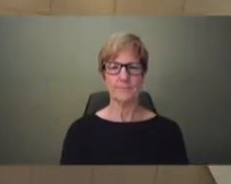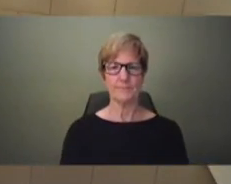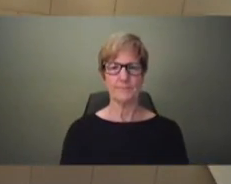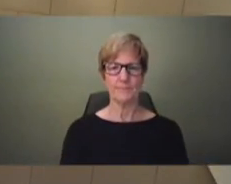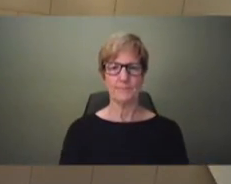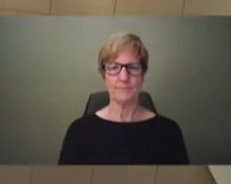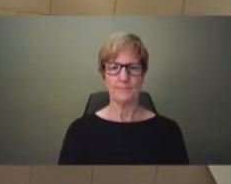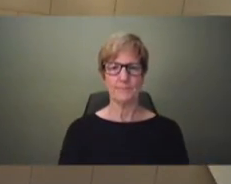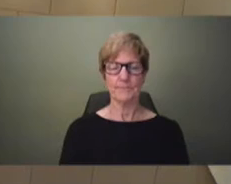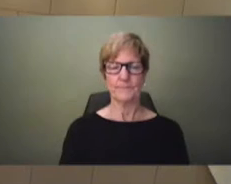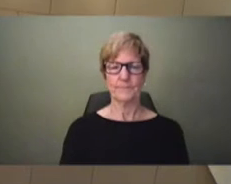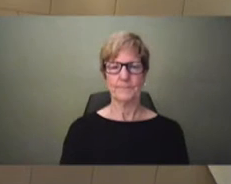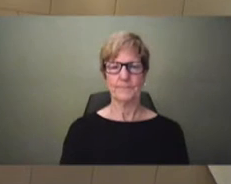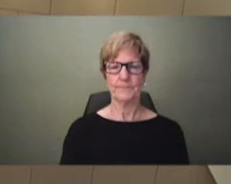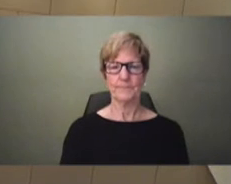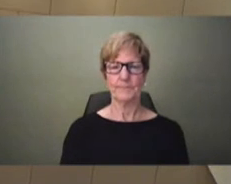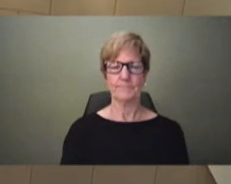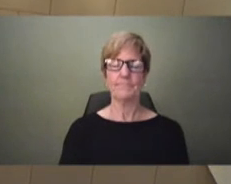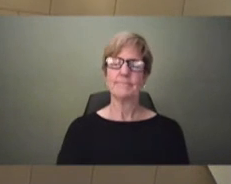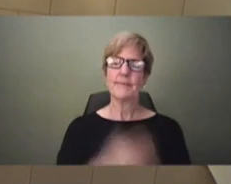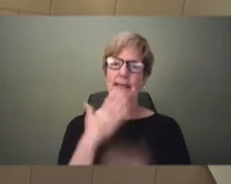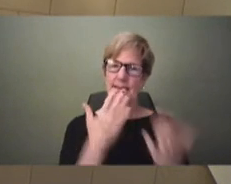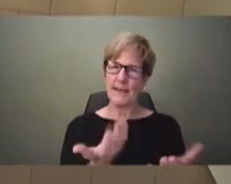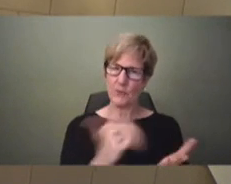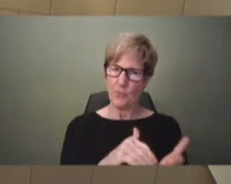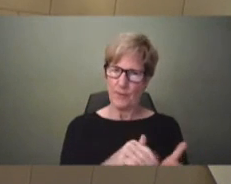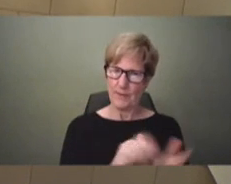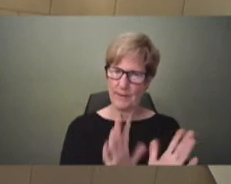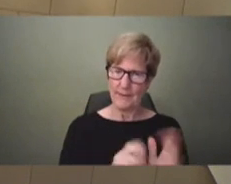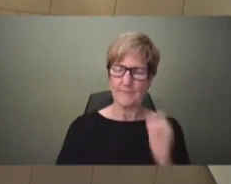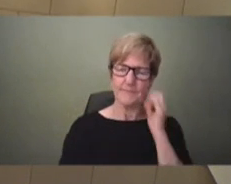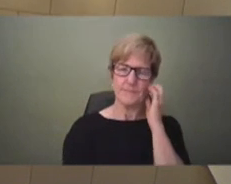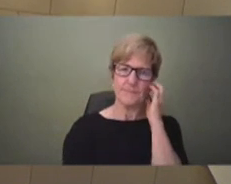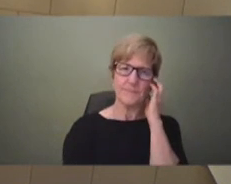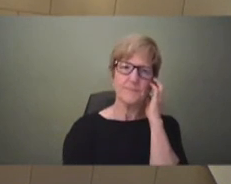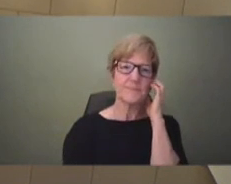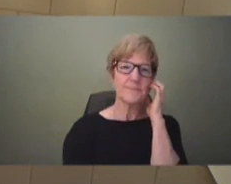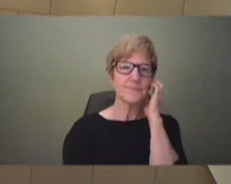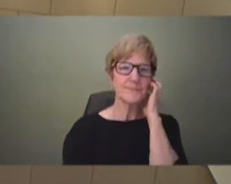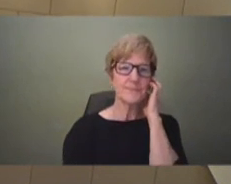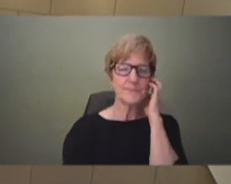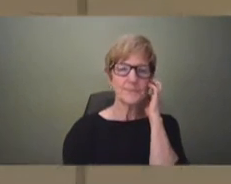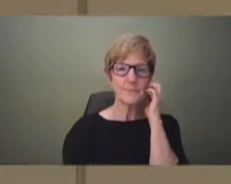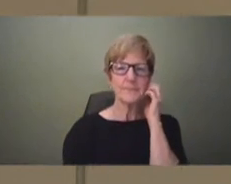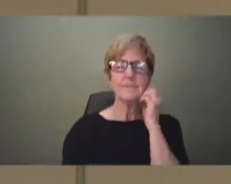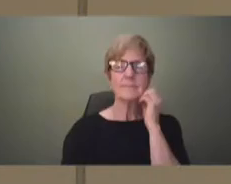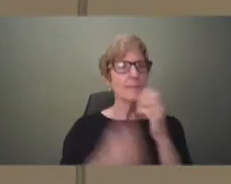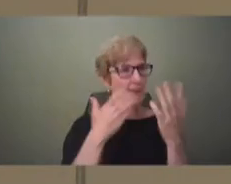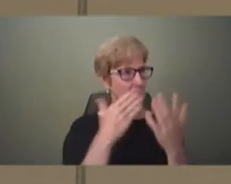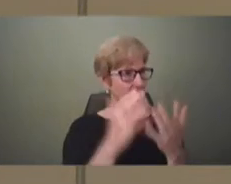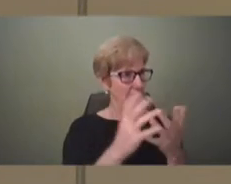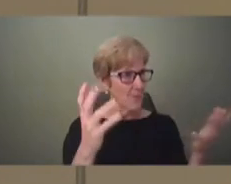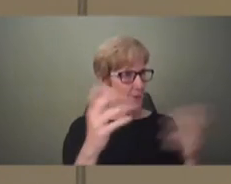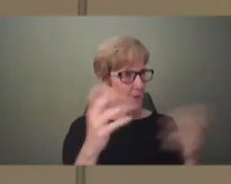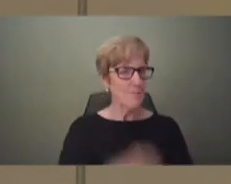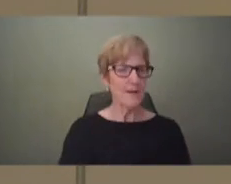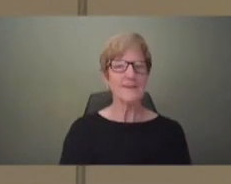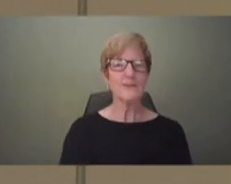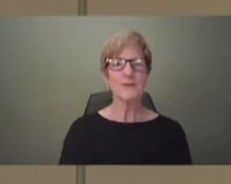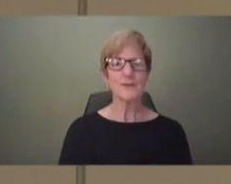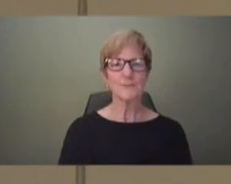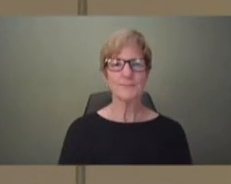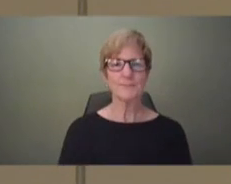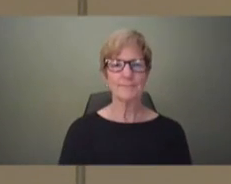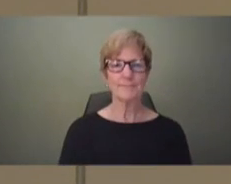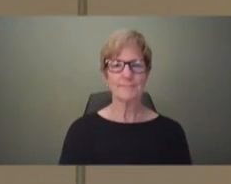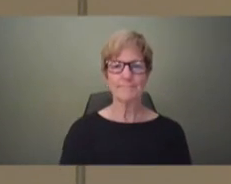Acres thank you'all again thank you uh very much um Council has